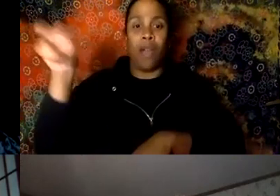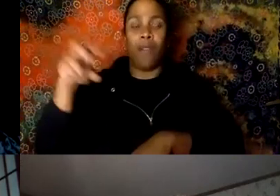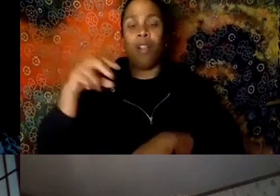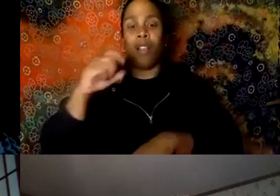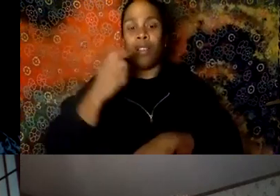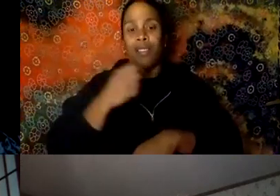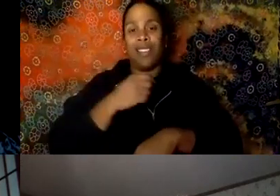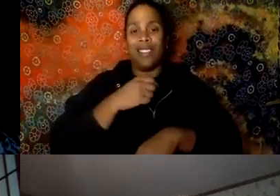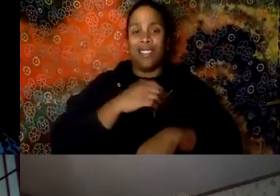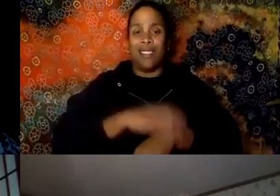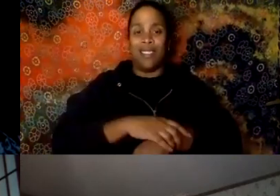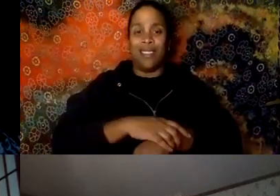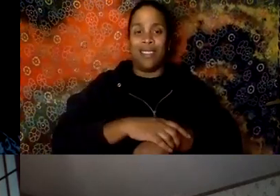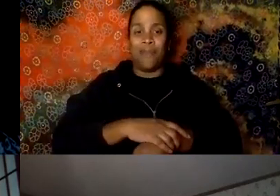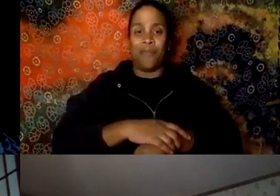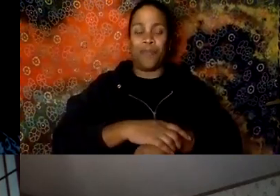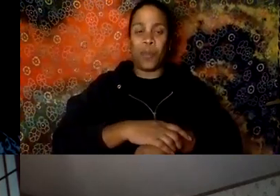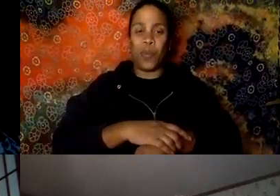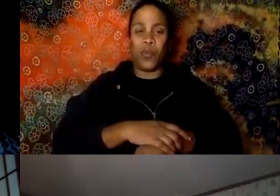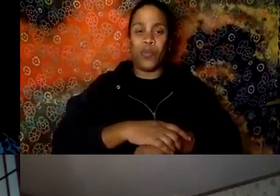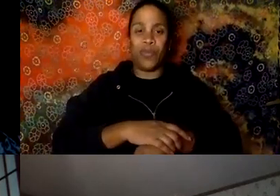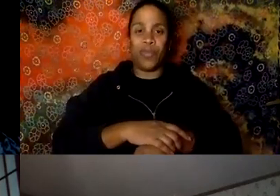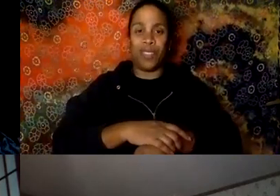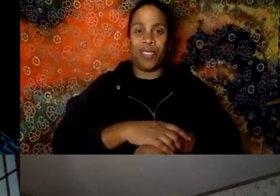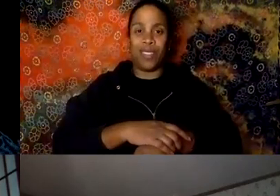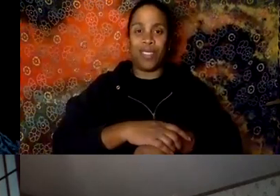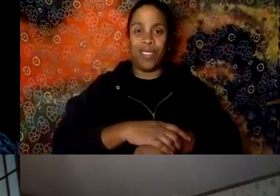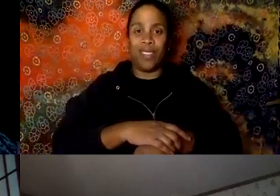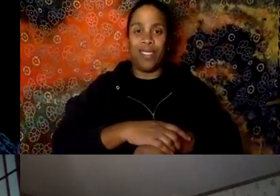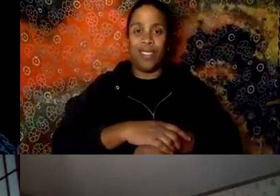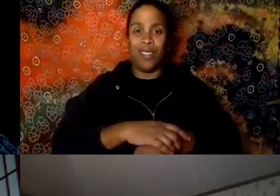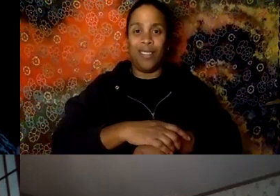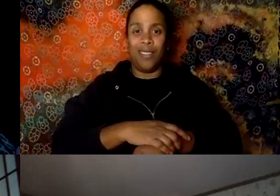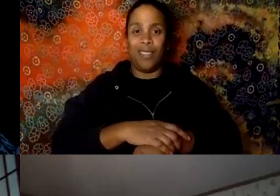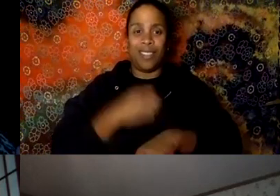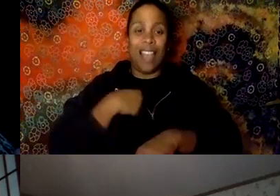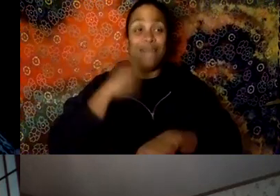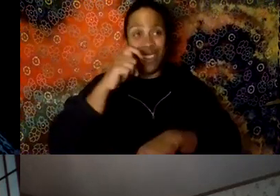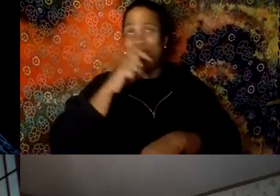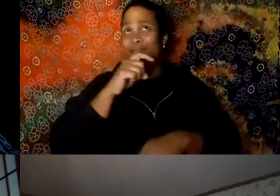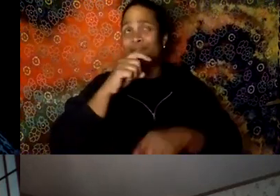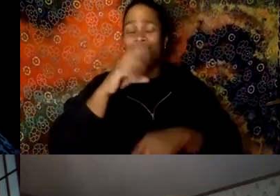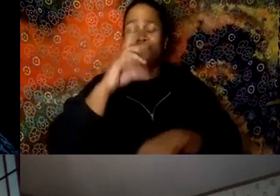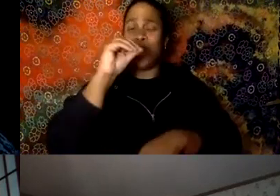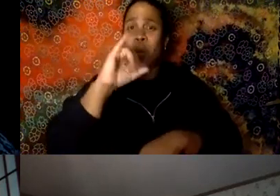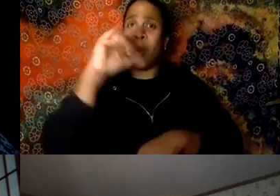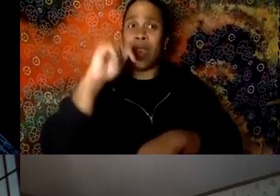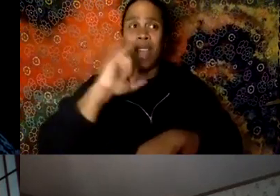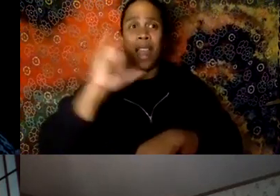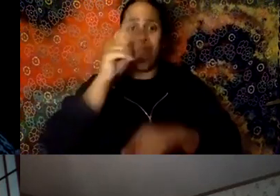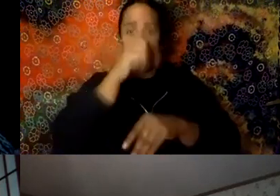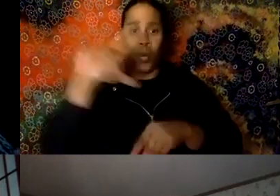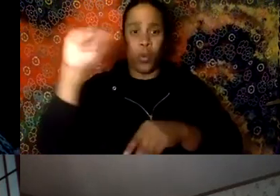do have a little bit in place already. So I just got to go, just do it. Like the Nike's ad